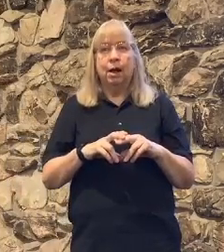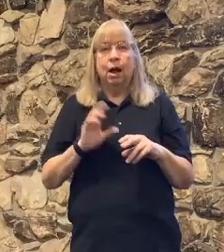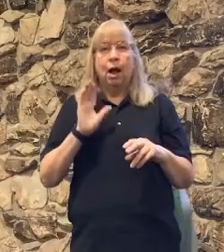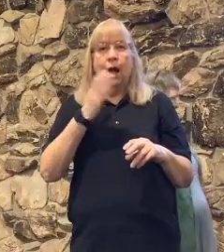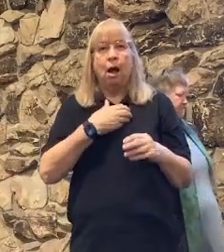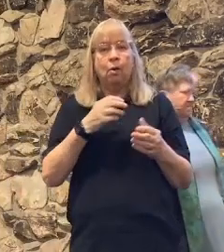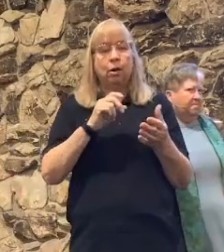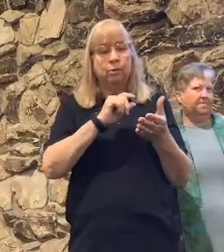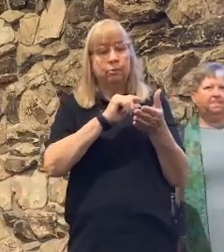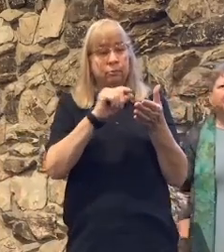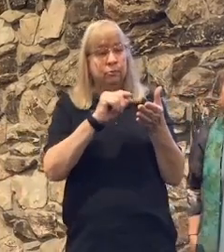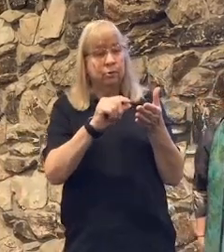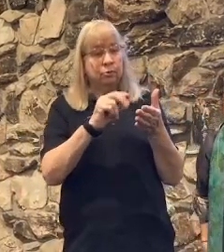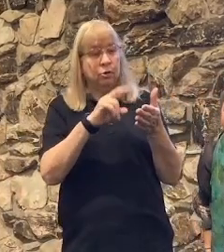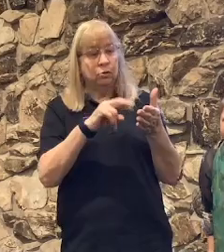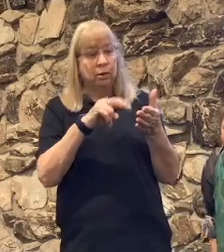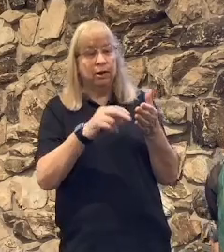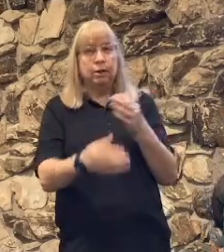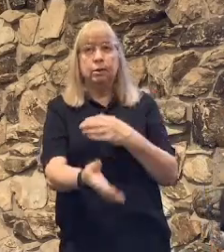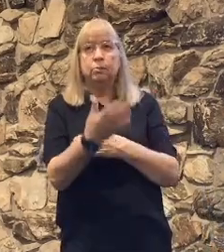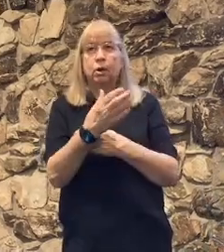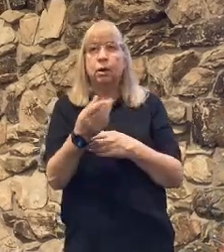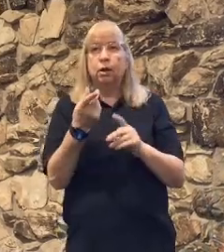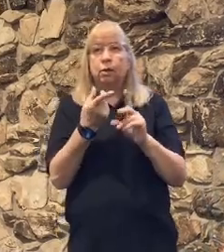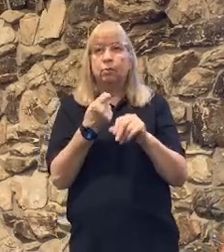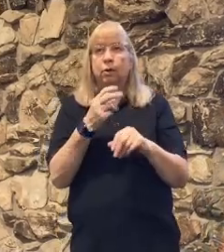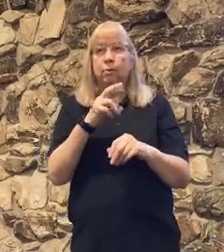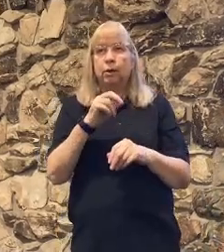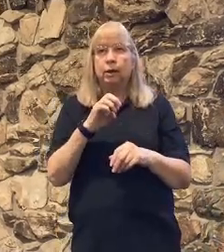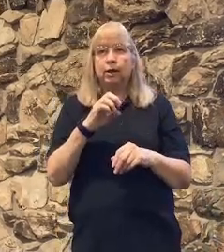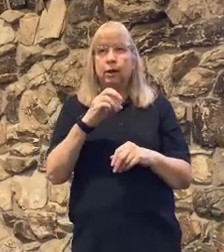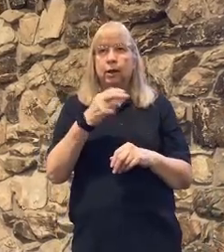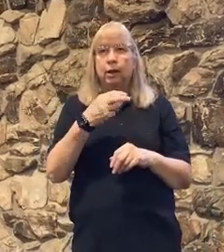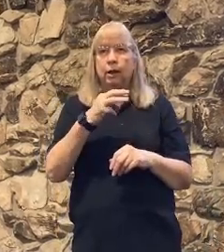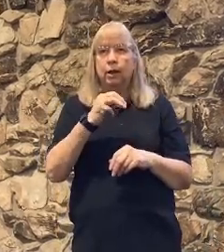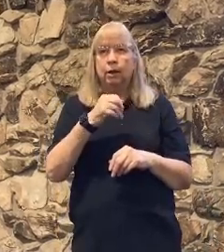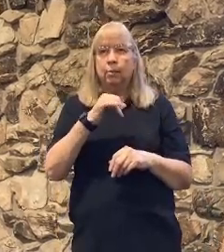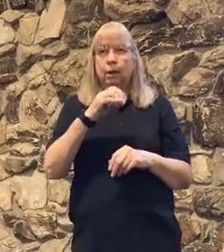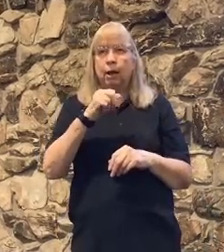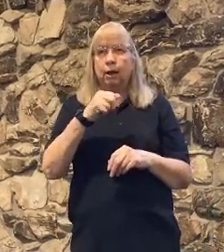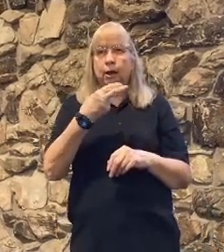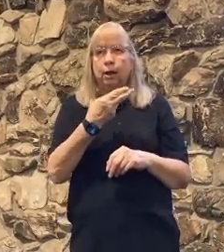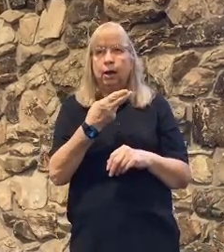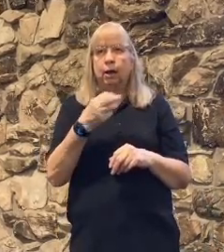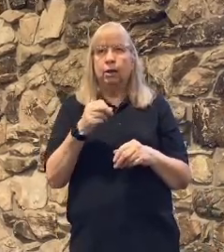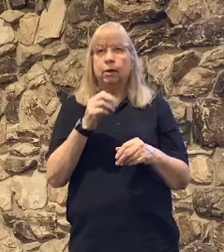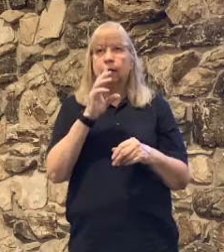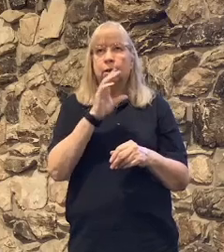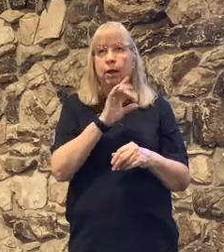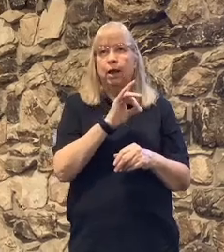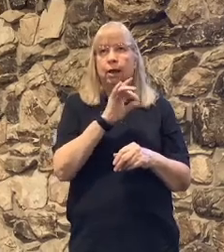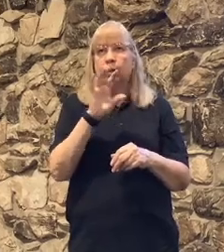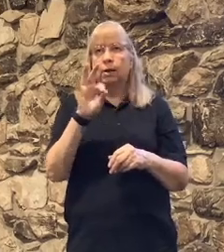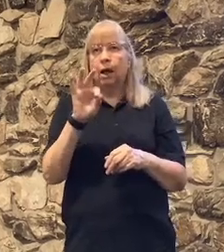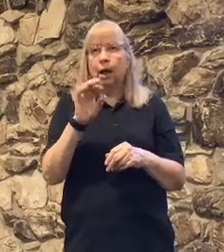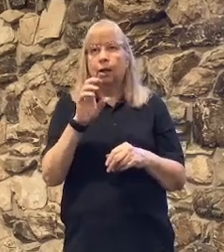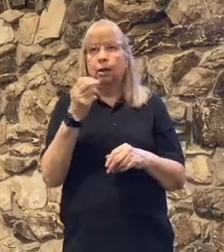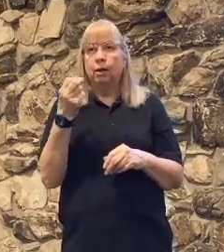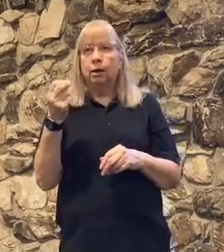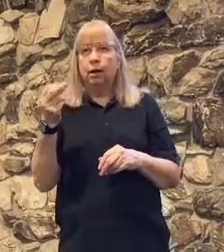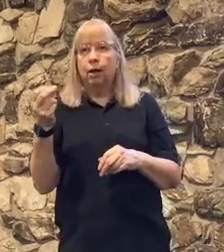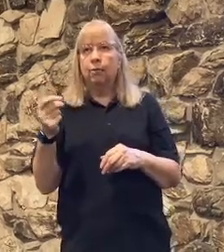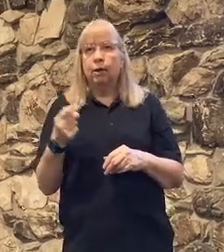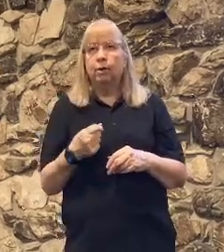Our scripture reading this morning is from Nehemiah chapter 8, verses 9 to 11. It's from the Common English